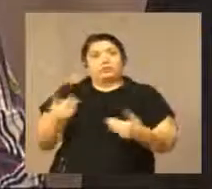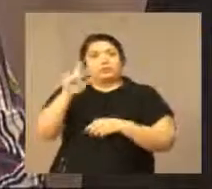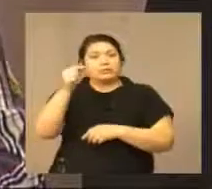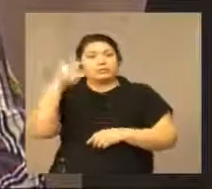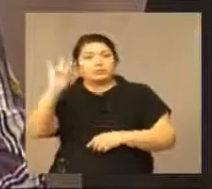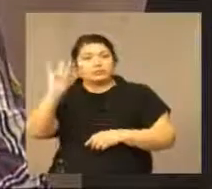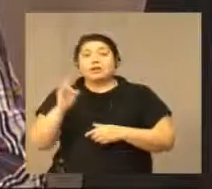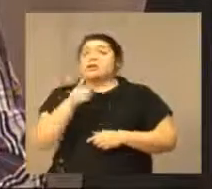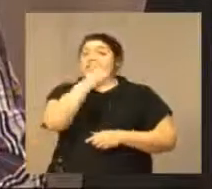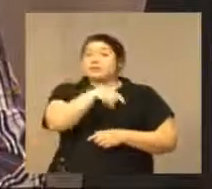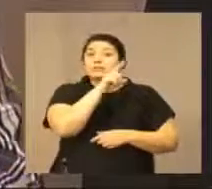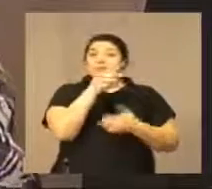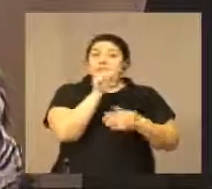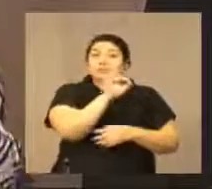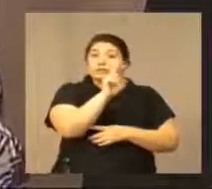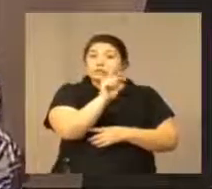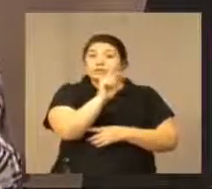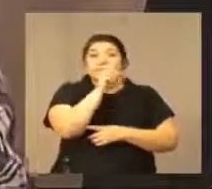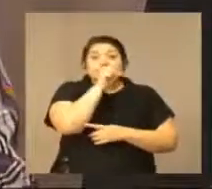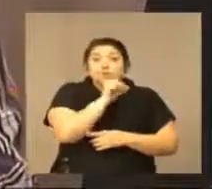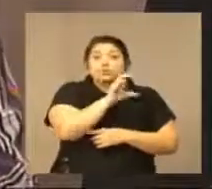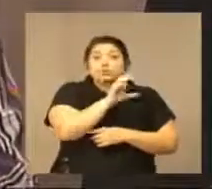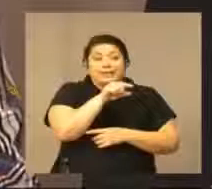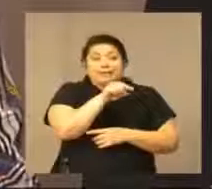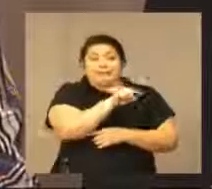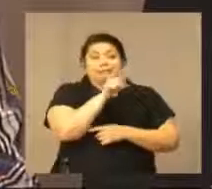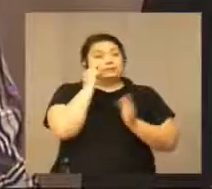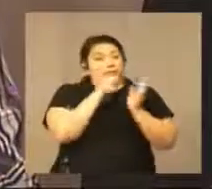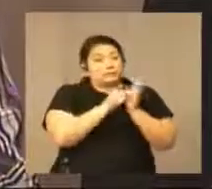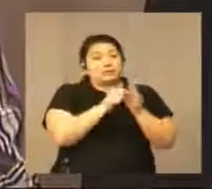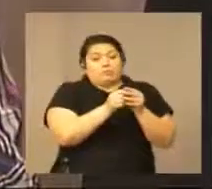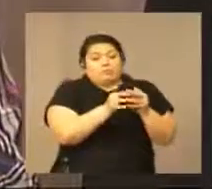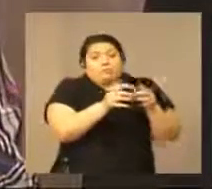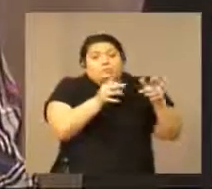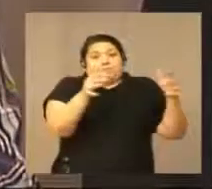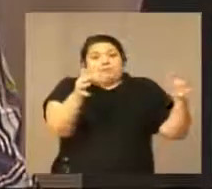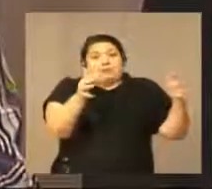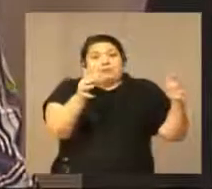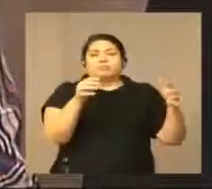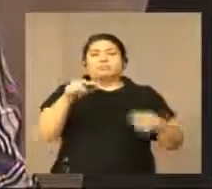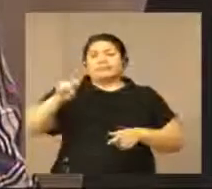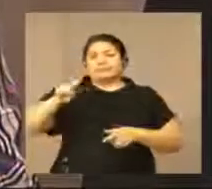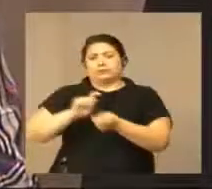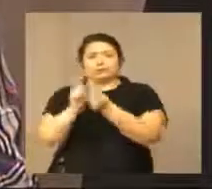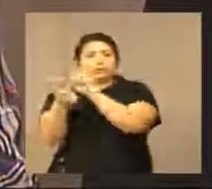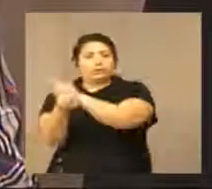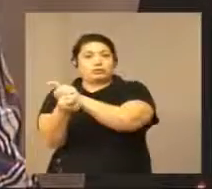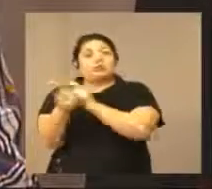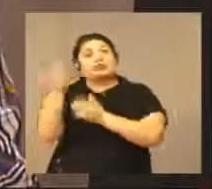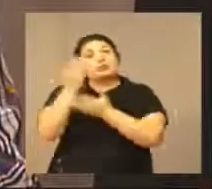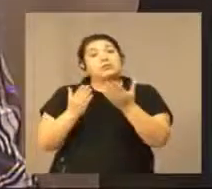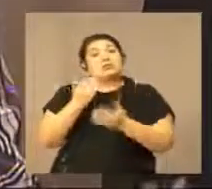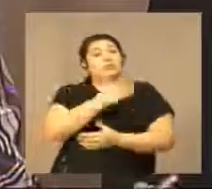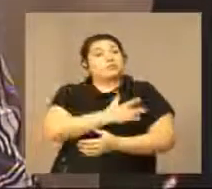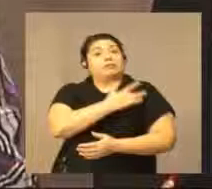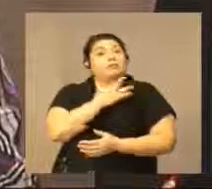First Nation seniors population needs growing rapidly. Some provinces will not assist with